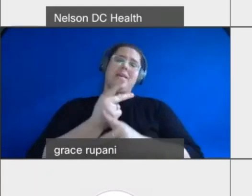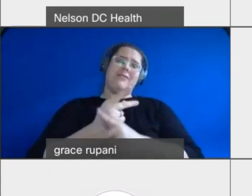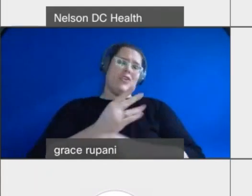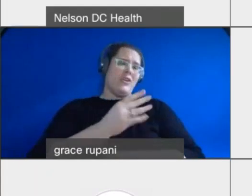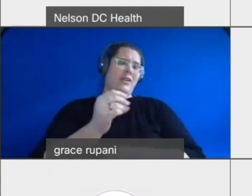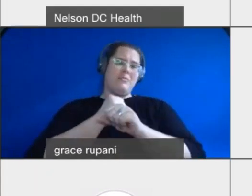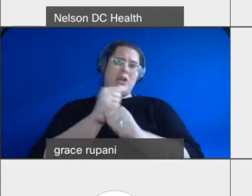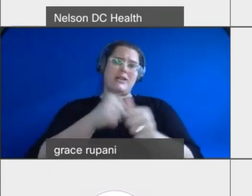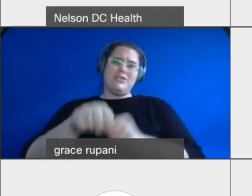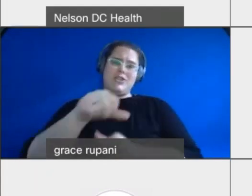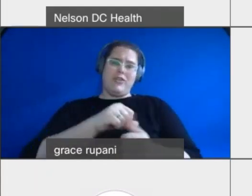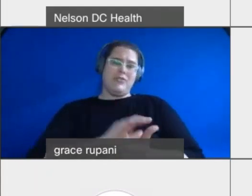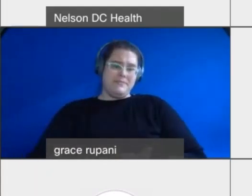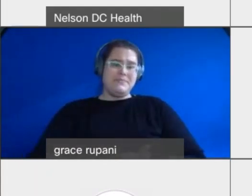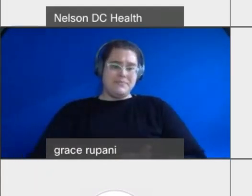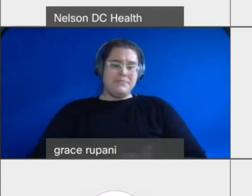person supported.